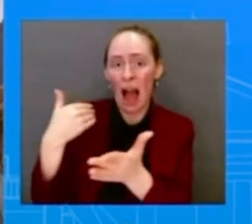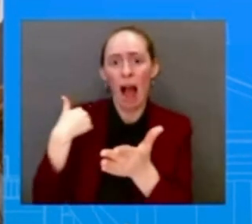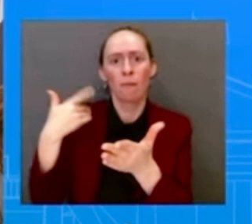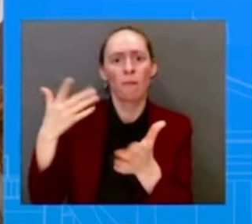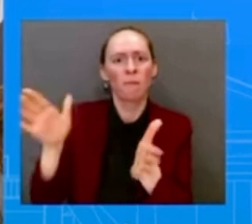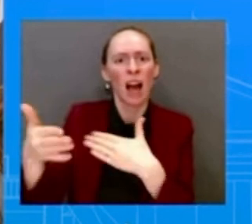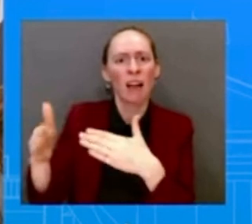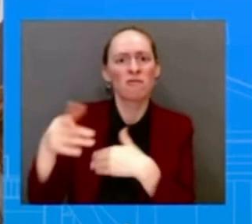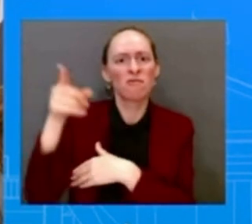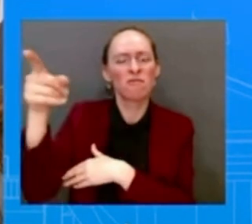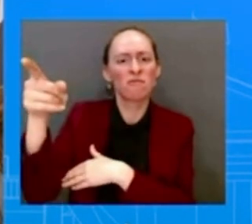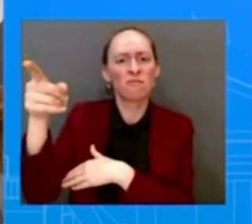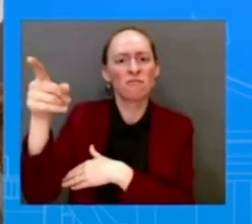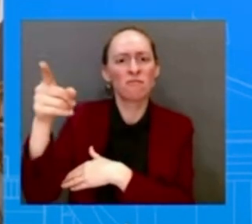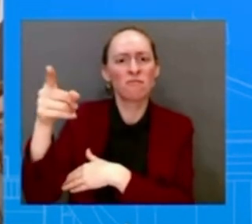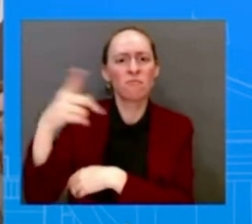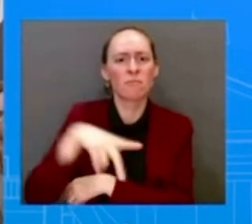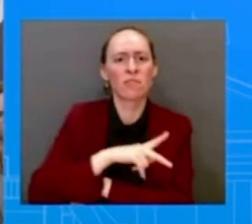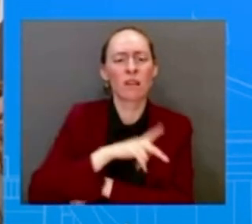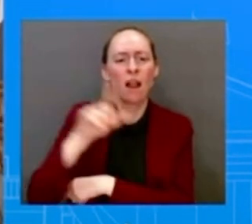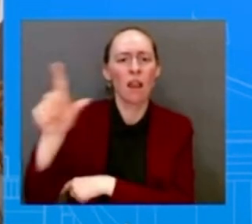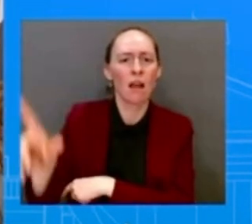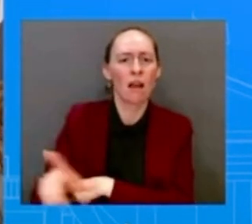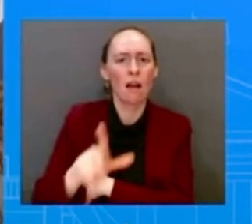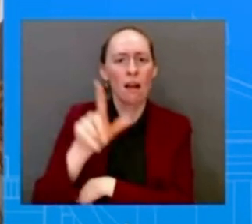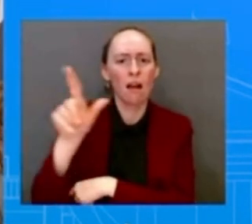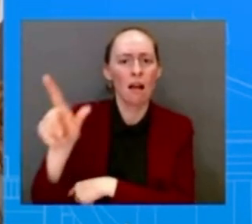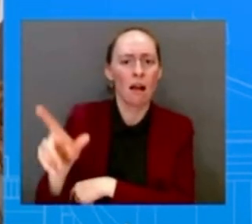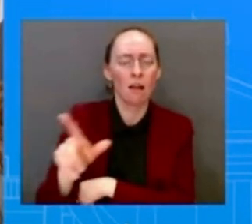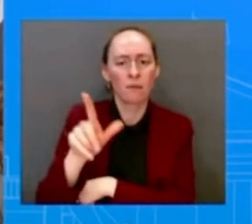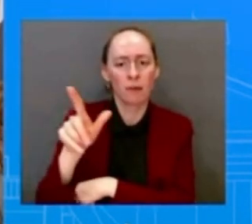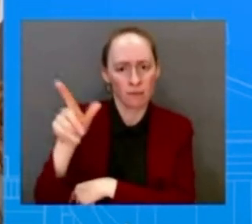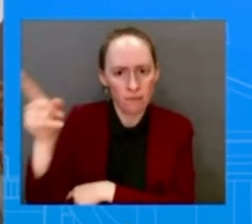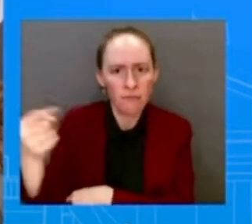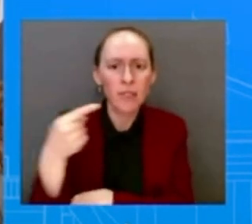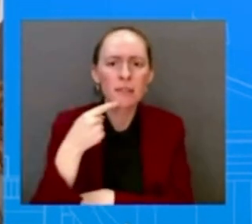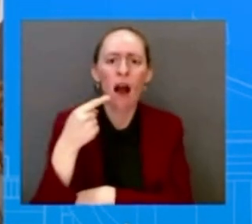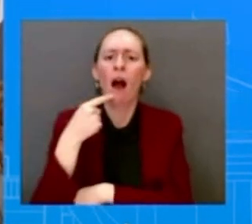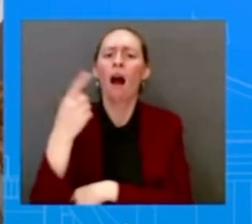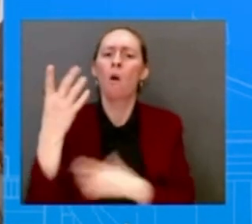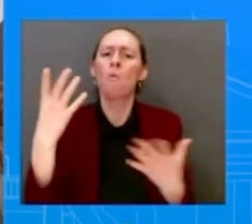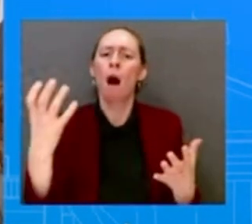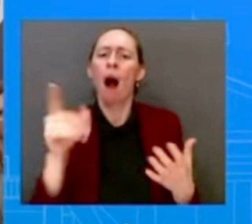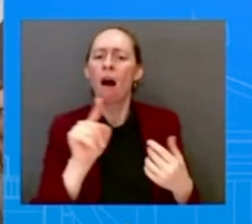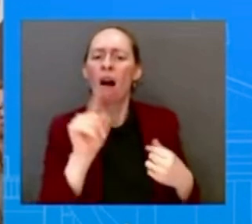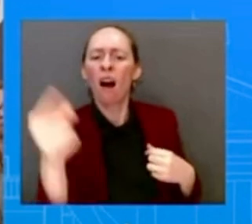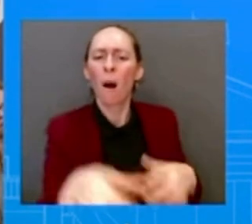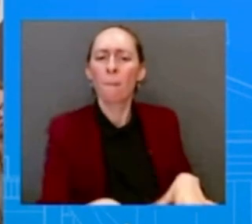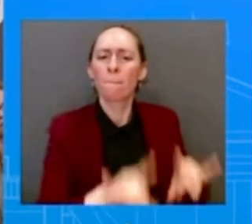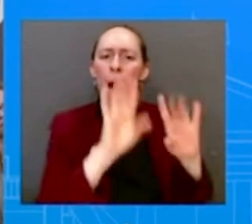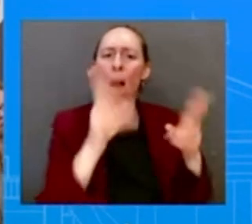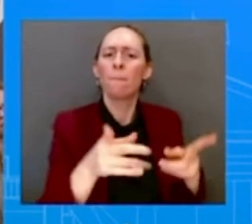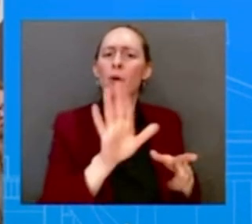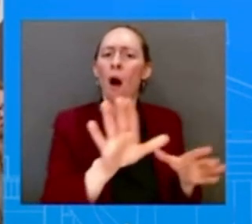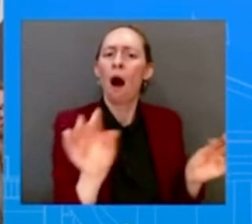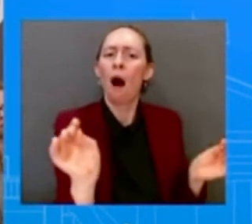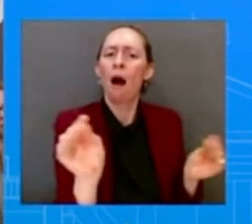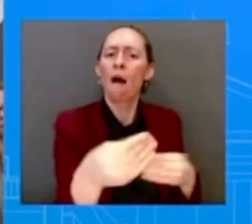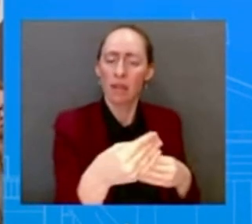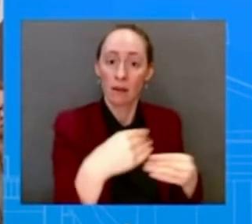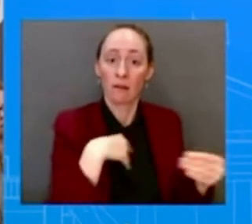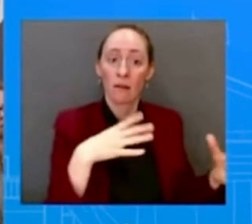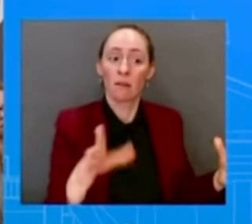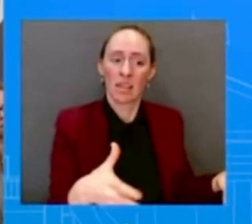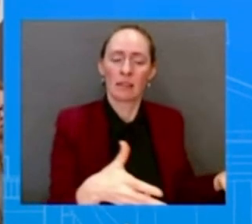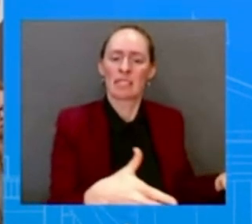lawyer. Pat, we would like to pick up the boxes that are in your Boston office and move them to the JFK library. Any explanation as to what boxes we're doing in a